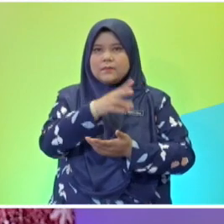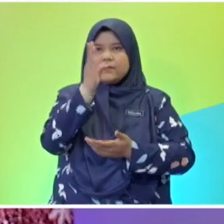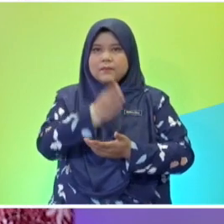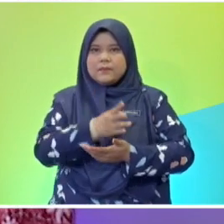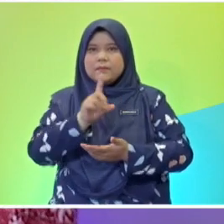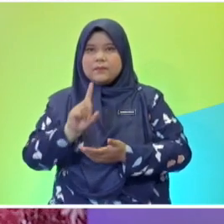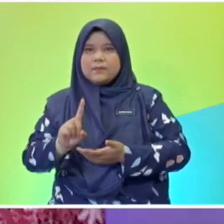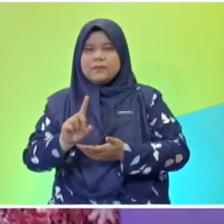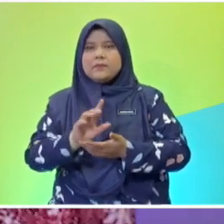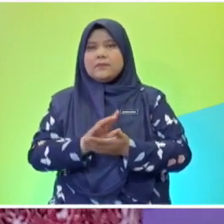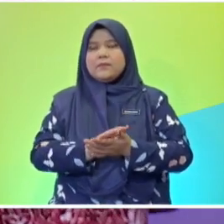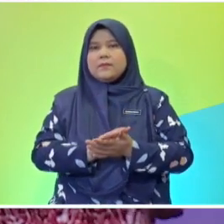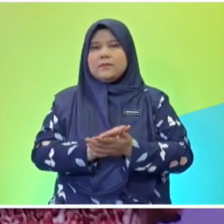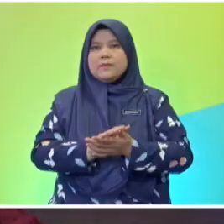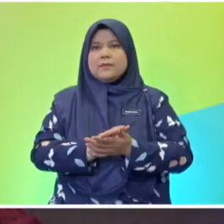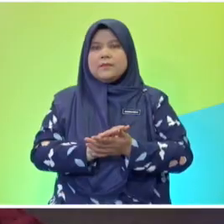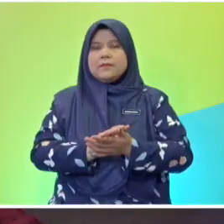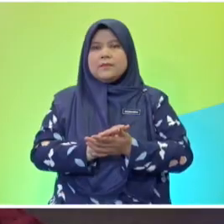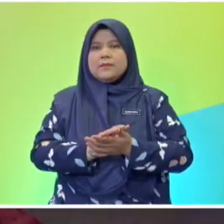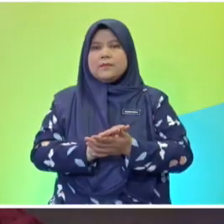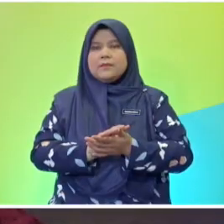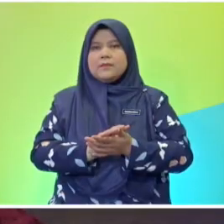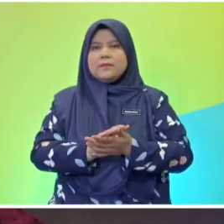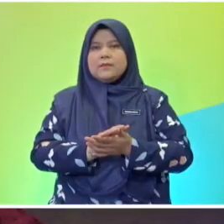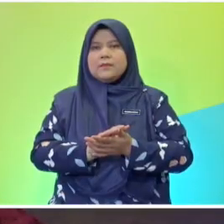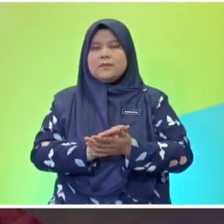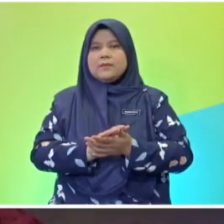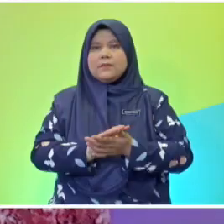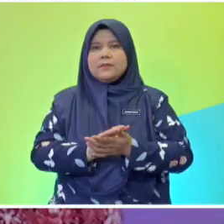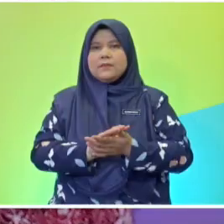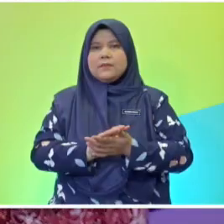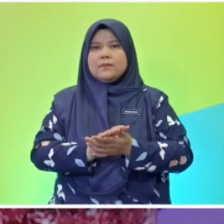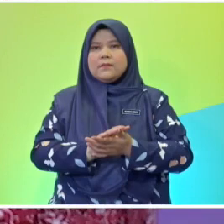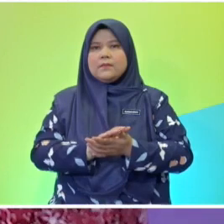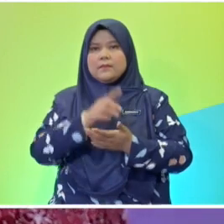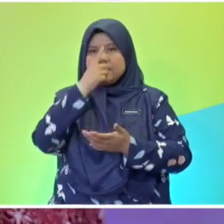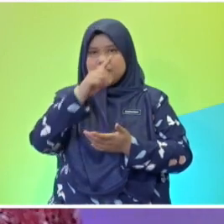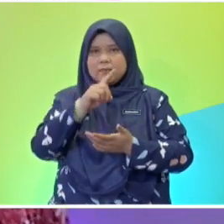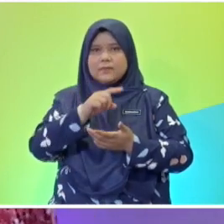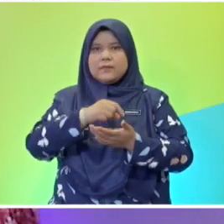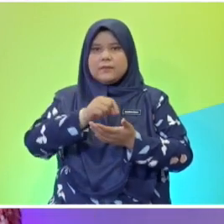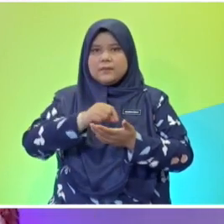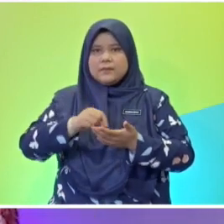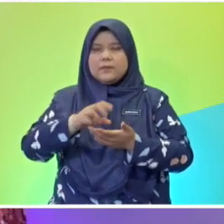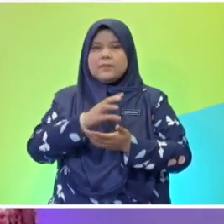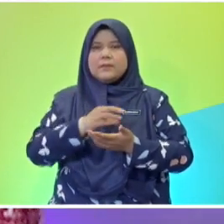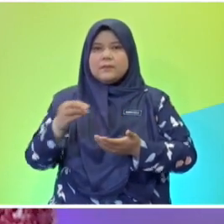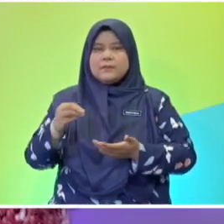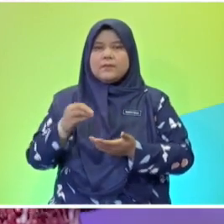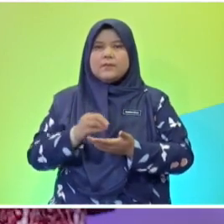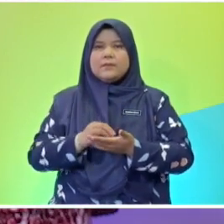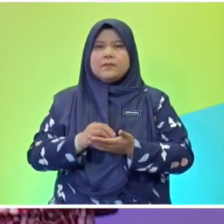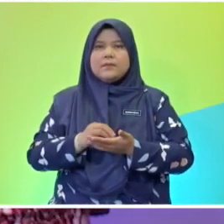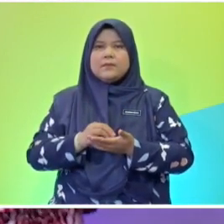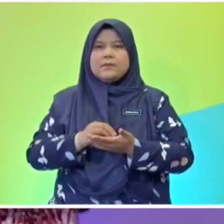12/1. Alright, 12/1. Okay. For reading and use of English for 12/1,